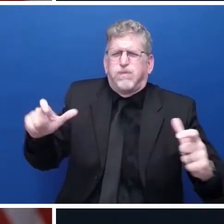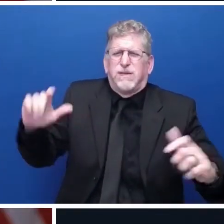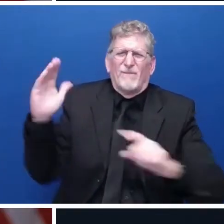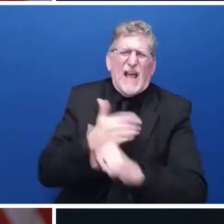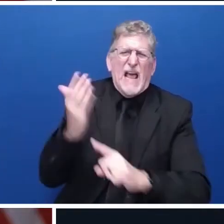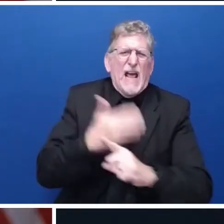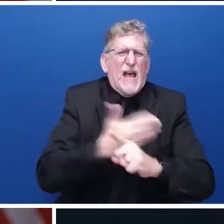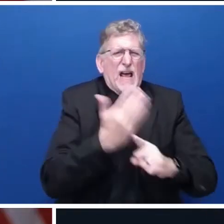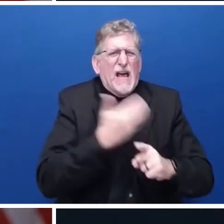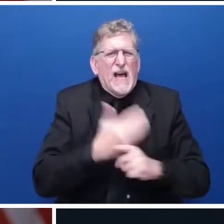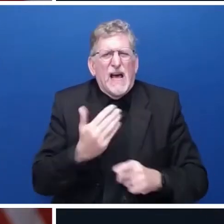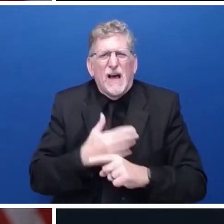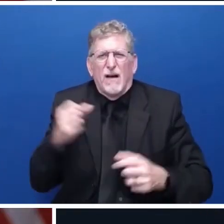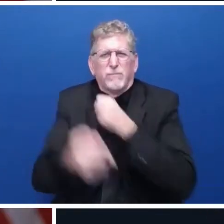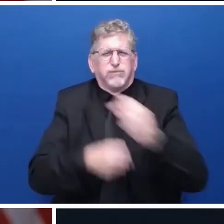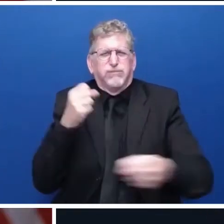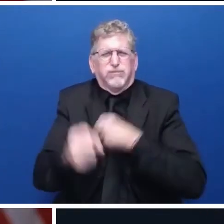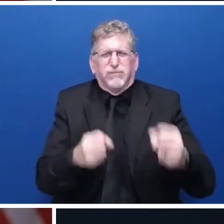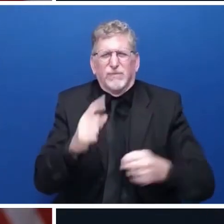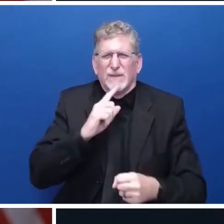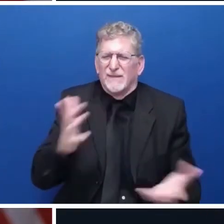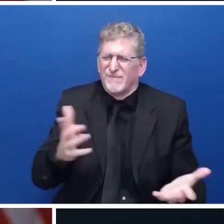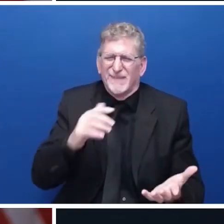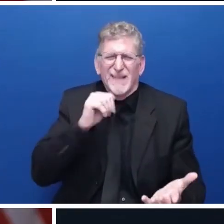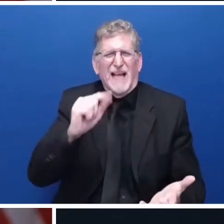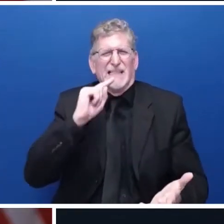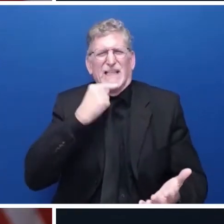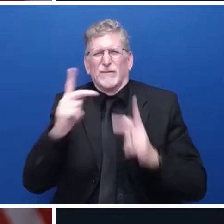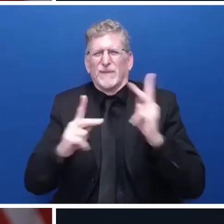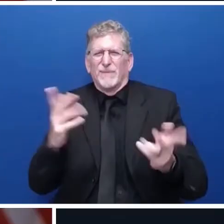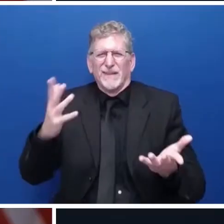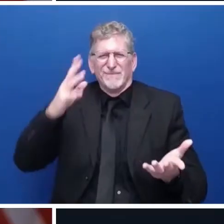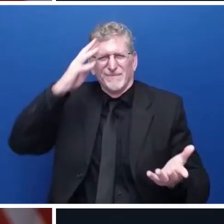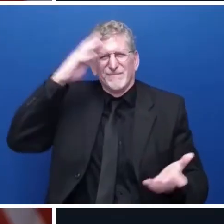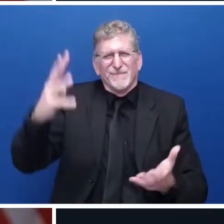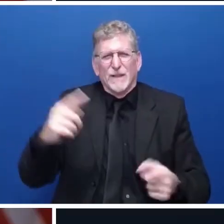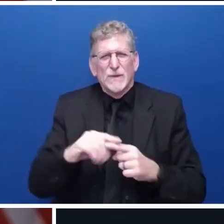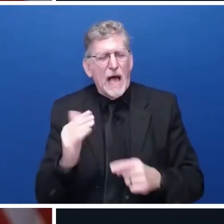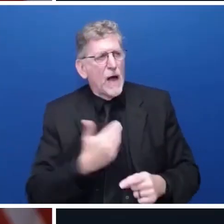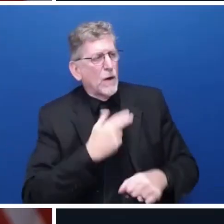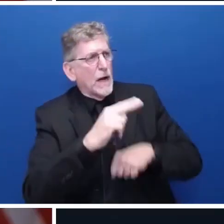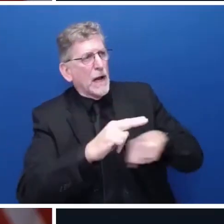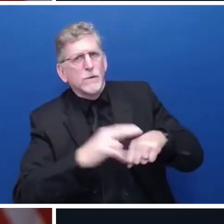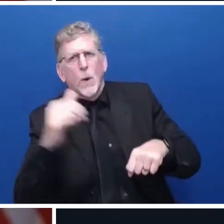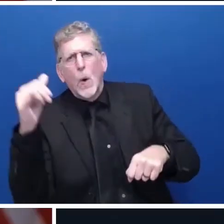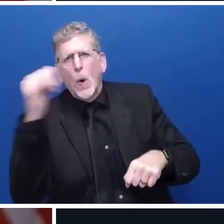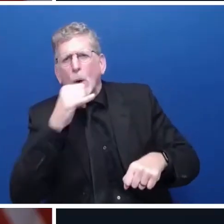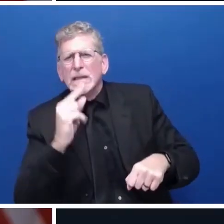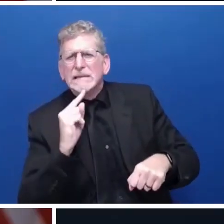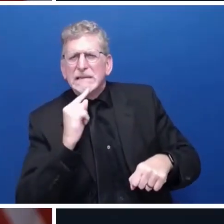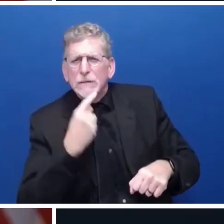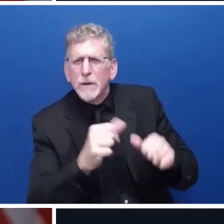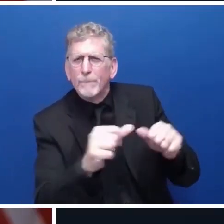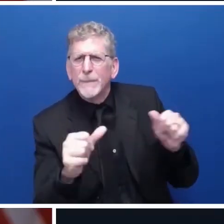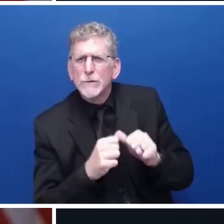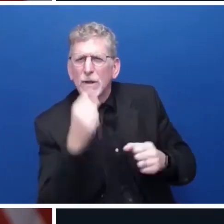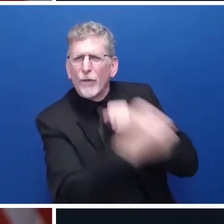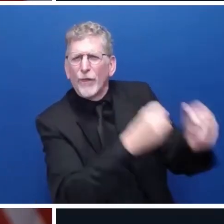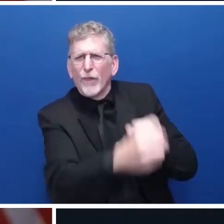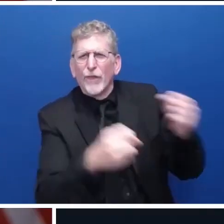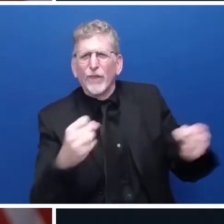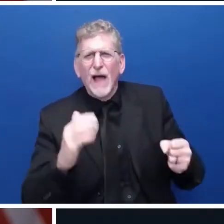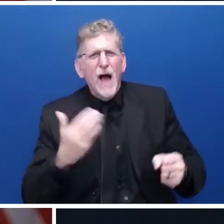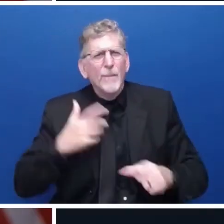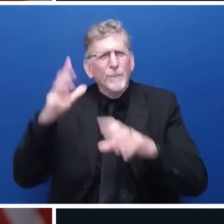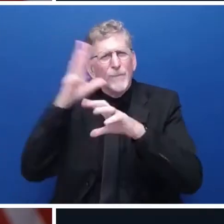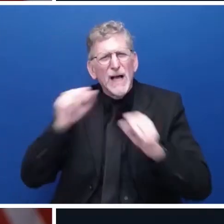long and storied history of the United States of America being a force for good. So I'll ask